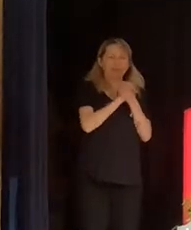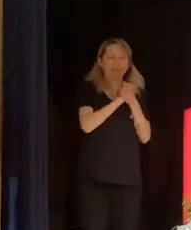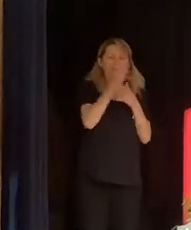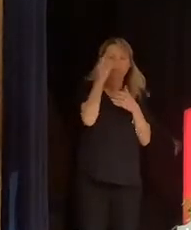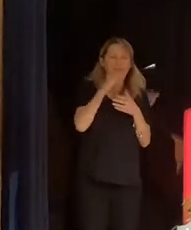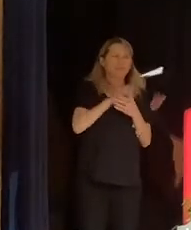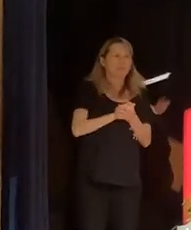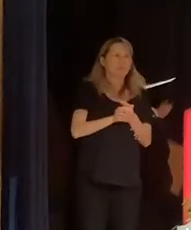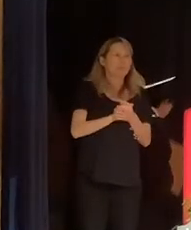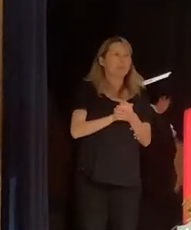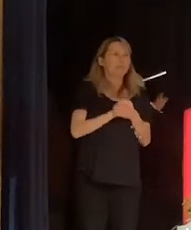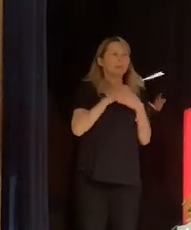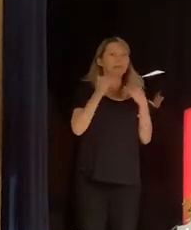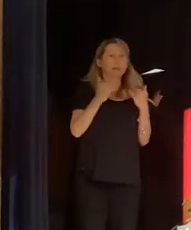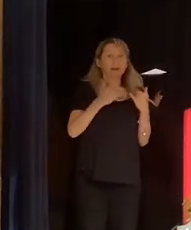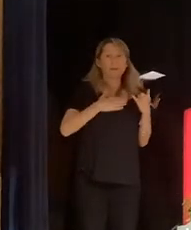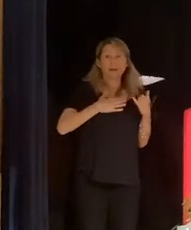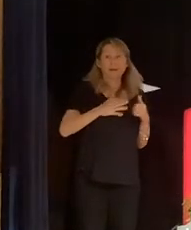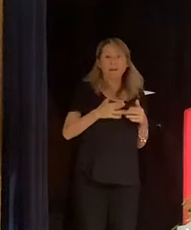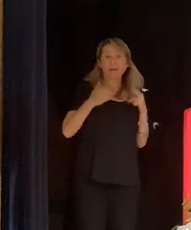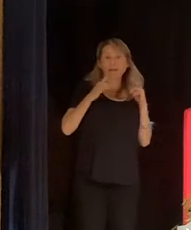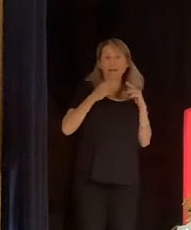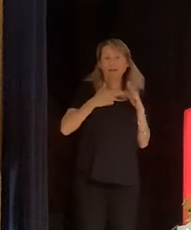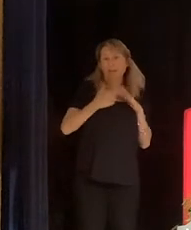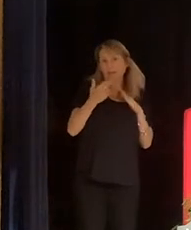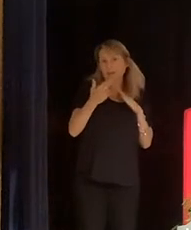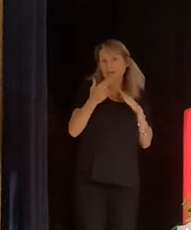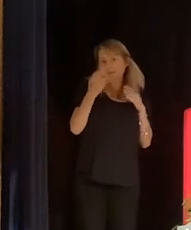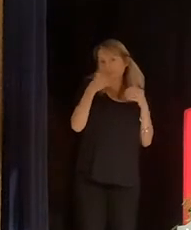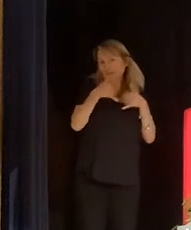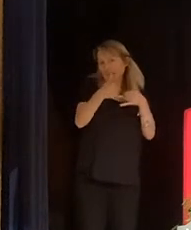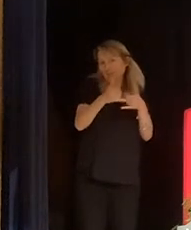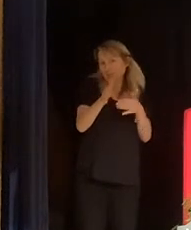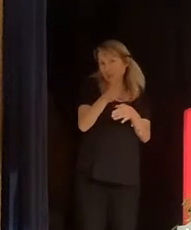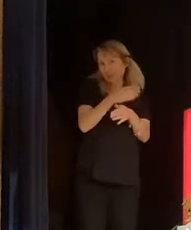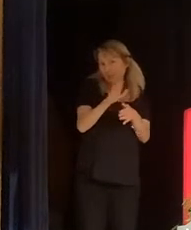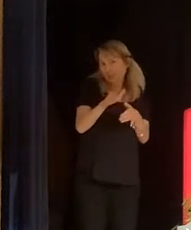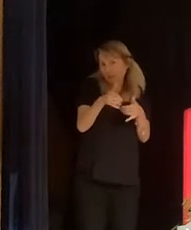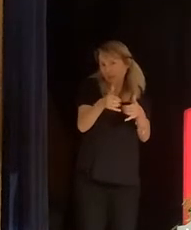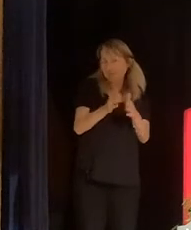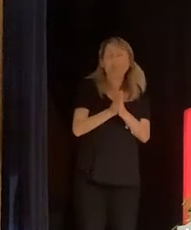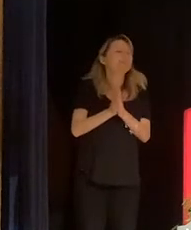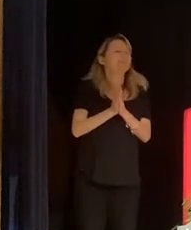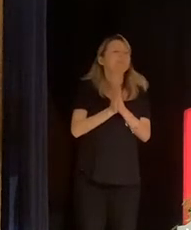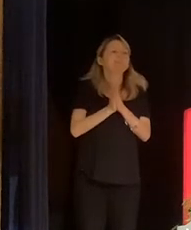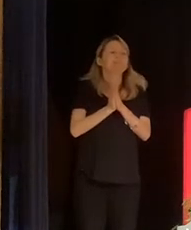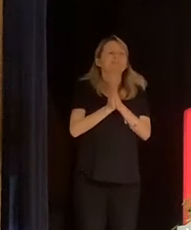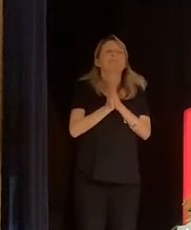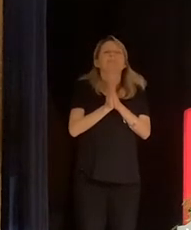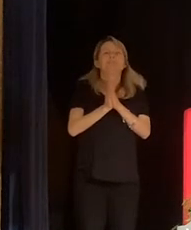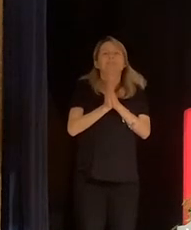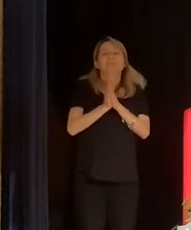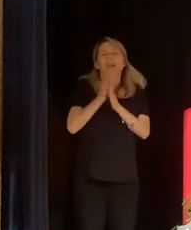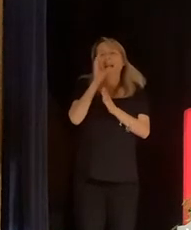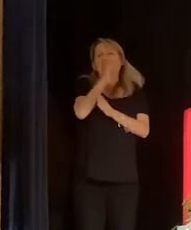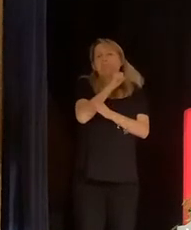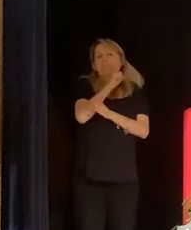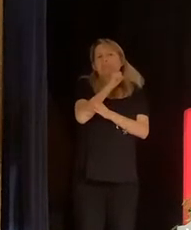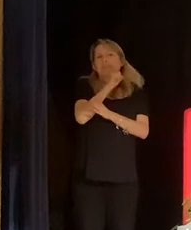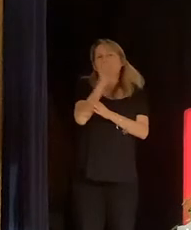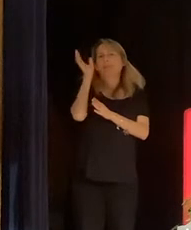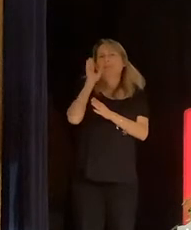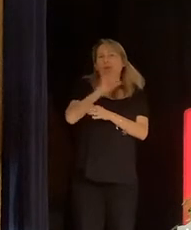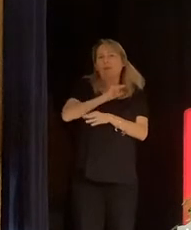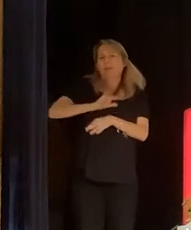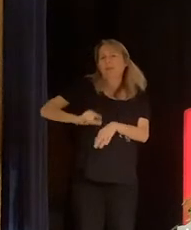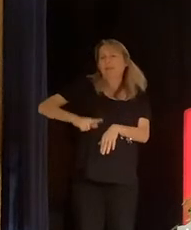Congratulations, and now, of course, it is my honor to be presenting the Music Award, and I really miss the days when we were performing at Queen's Park